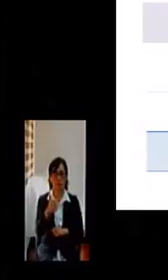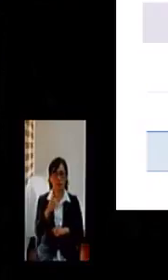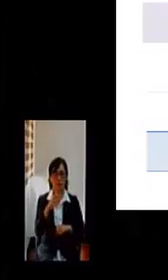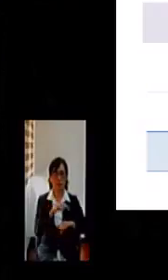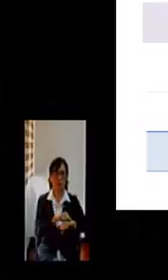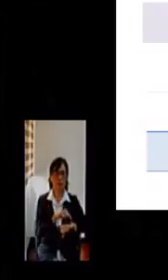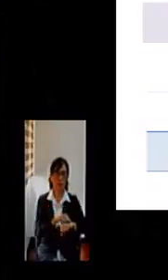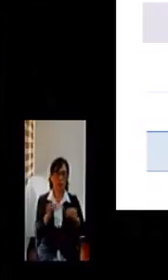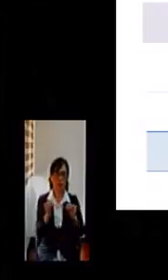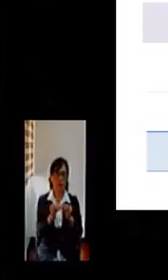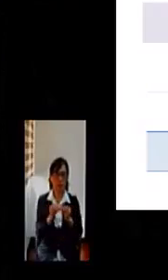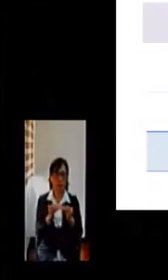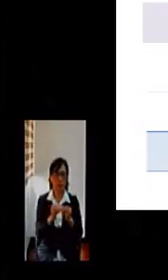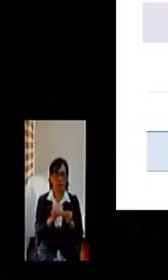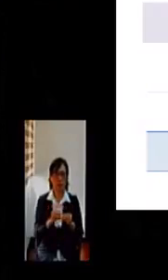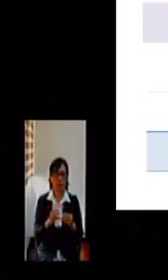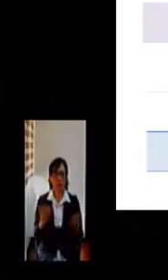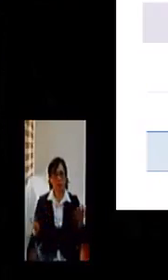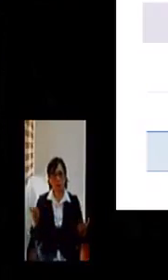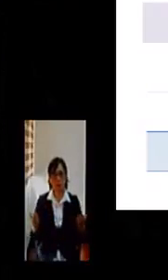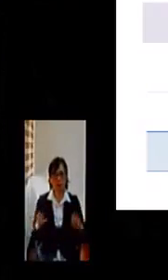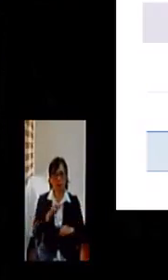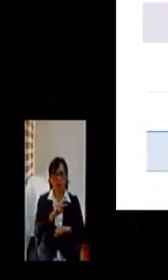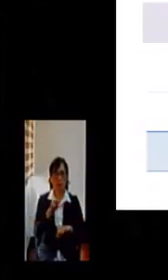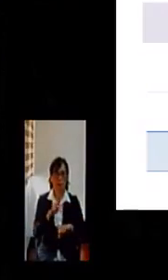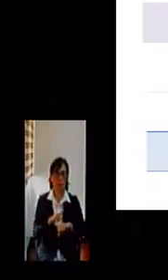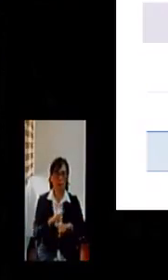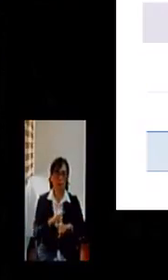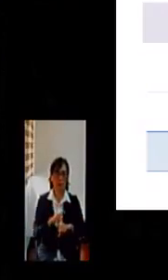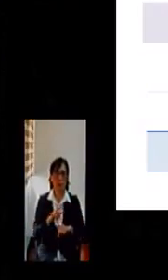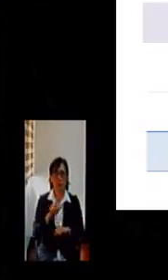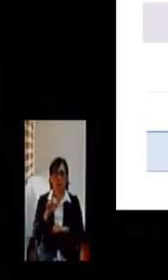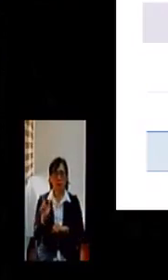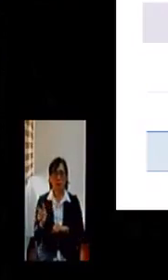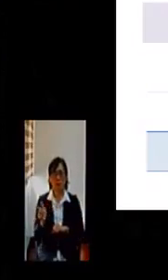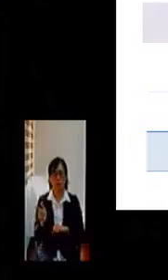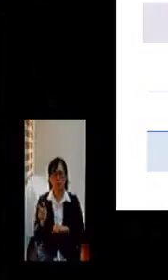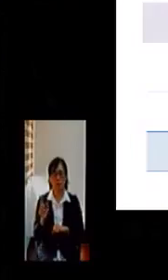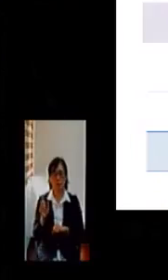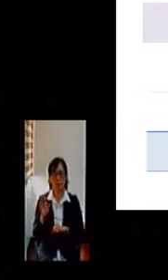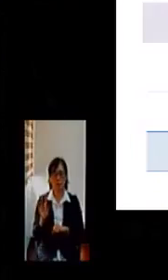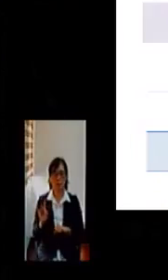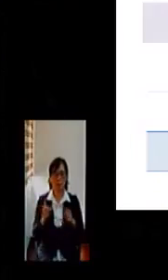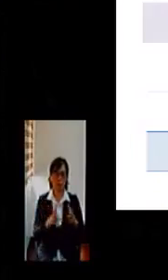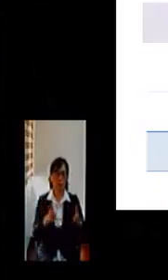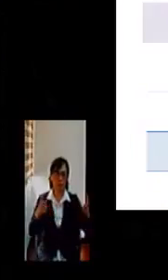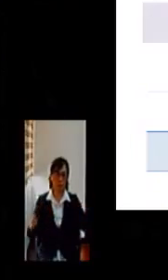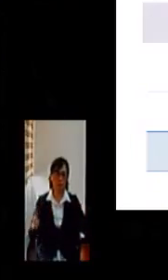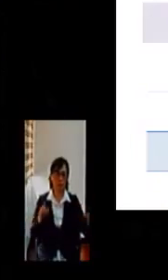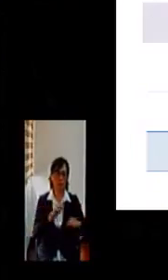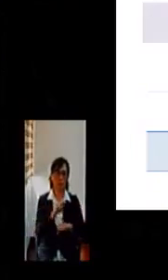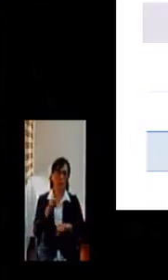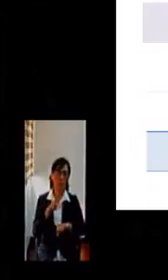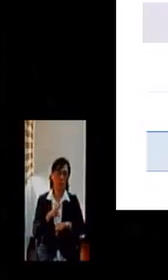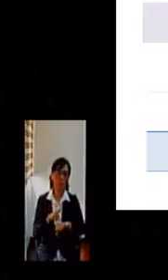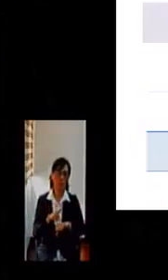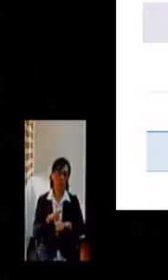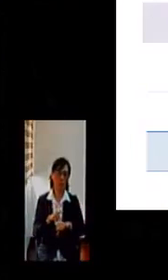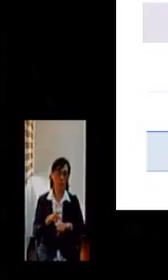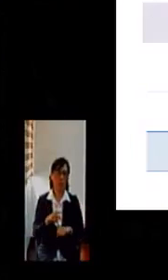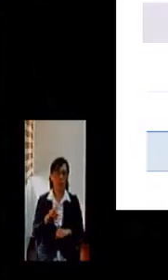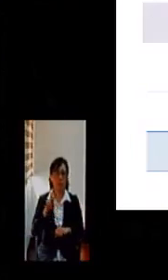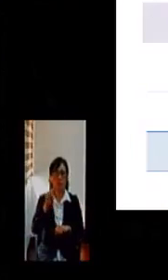And if you compare the Philippines with Brazil, which is about 28 times bigger than the Philippines, we have twice as